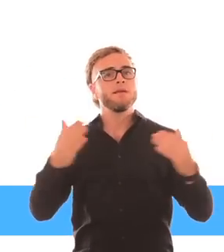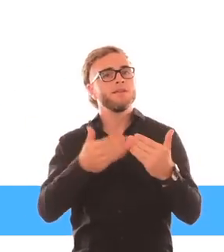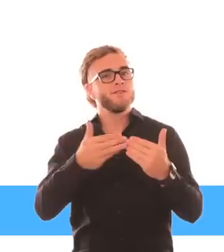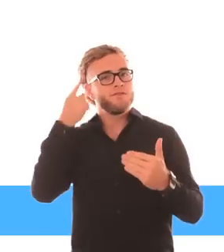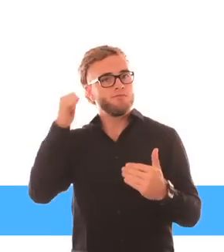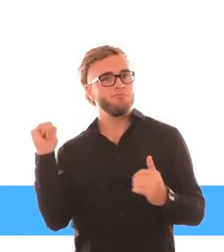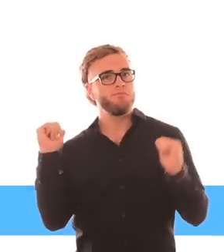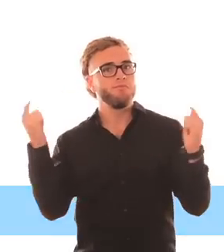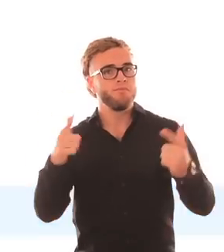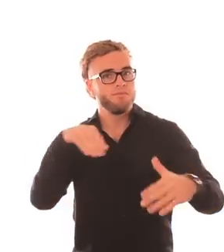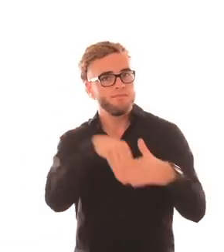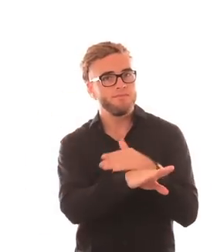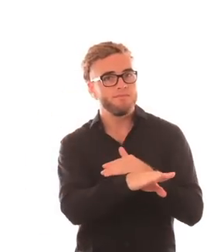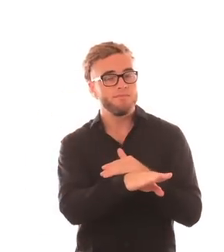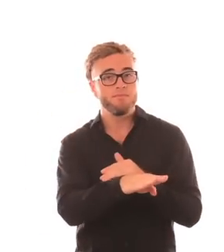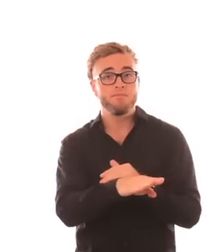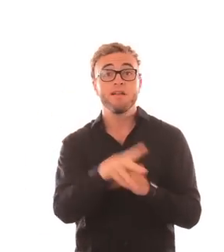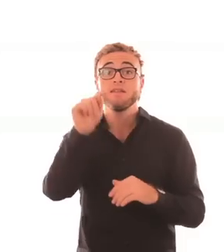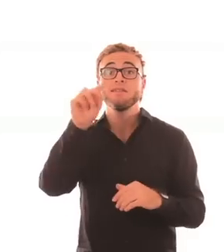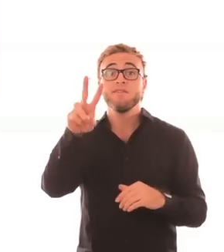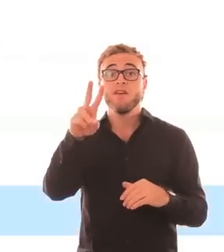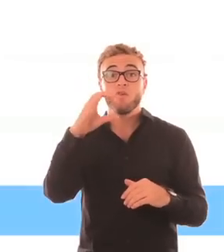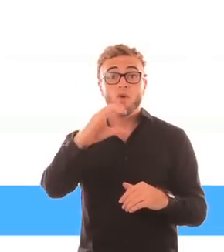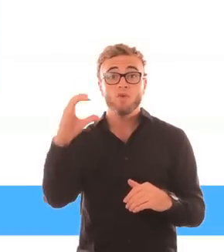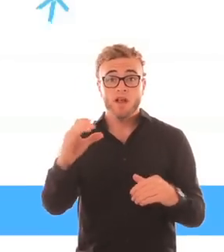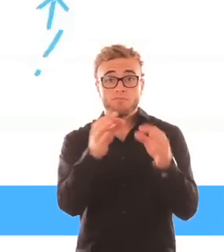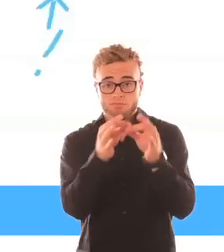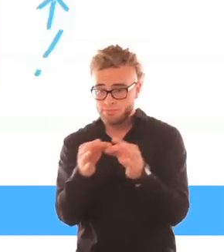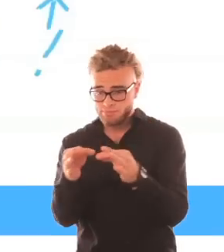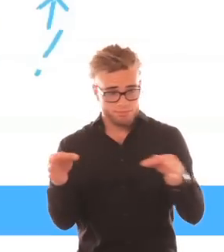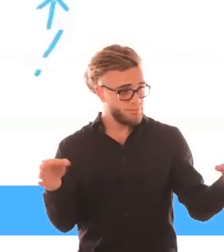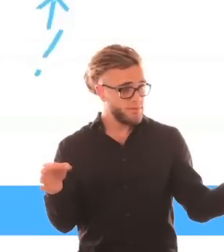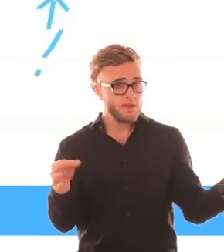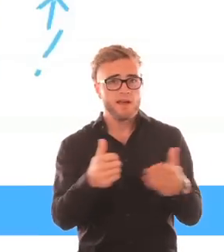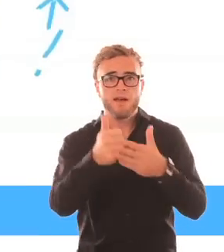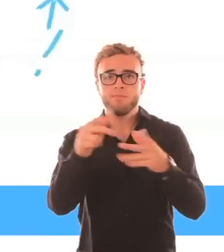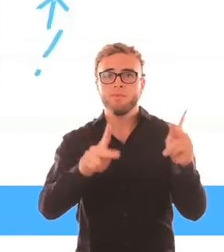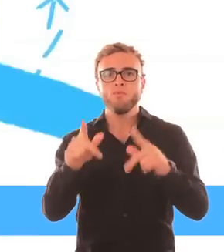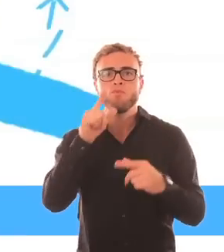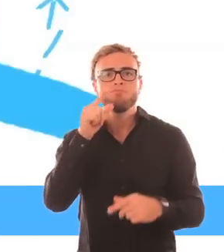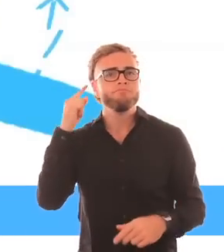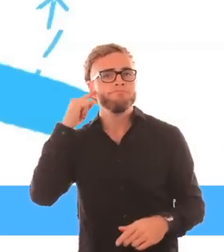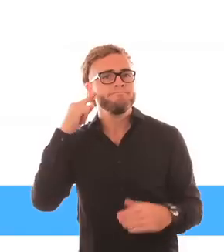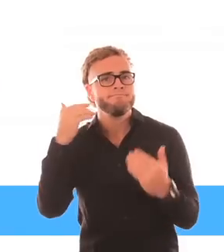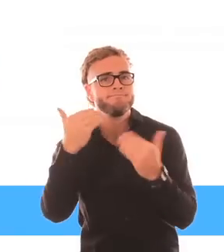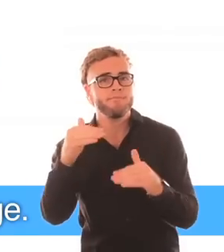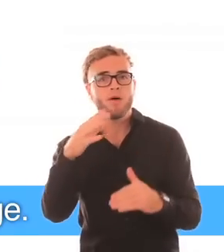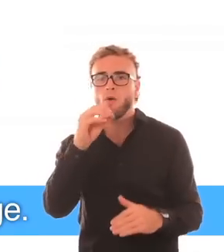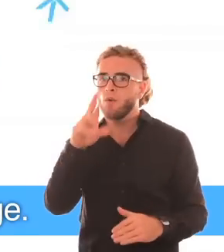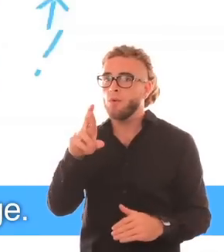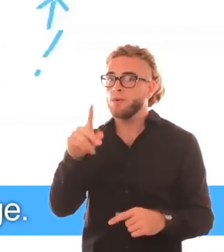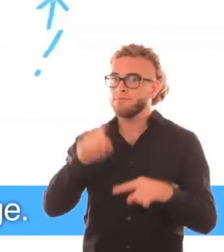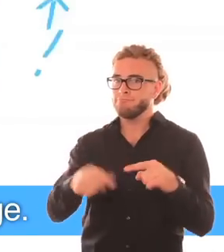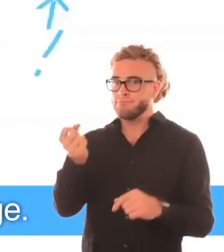with disability using an accessible toilet. Closed captioning on TV helps persons with hearing limitations and those who cannot understand